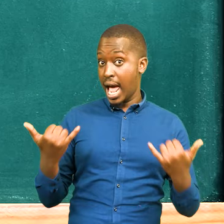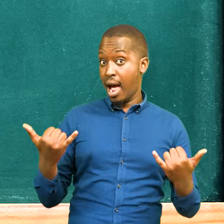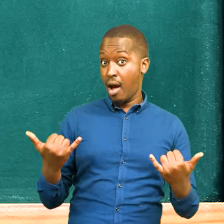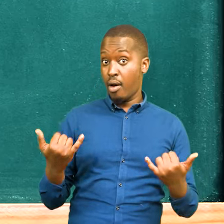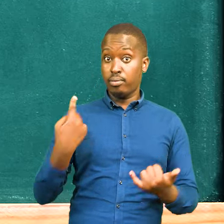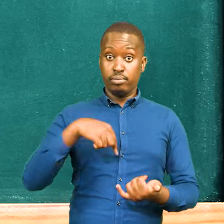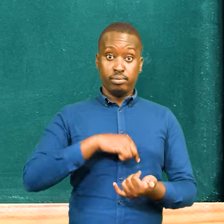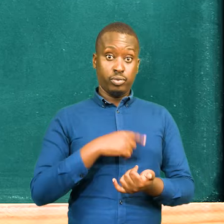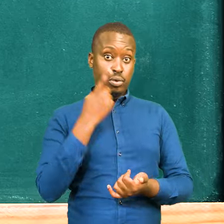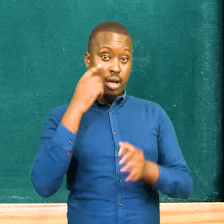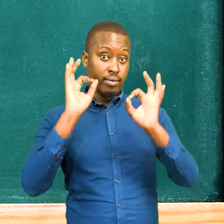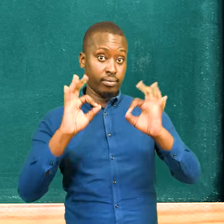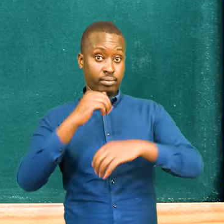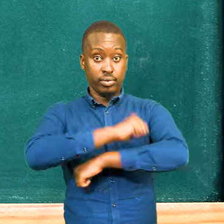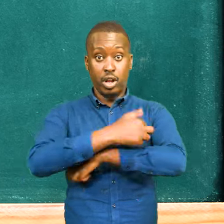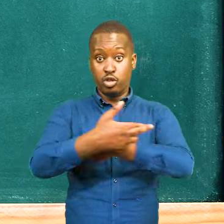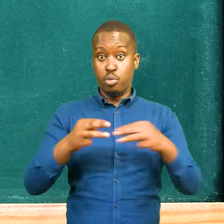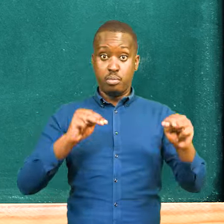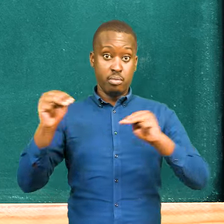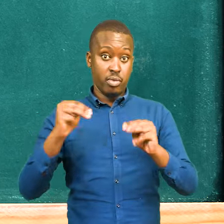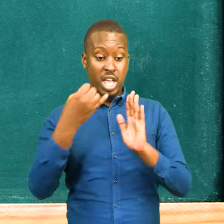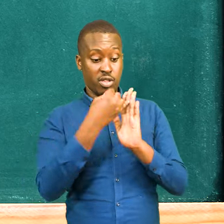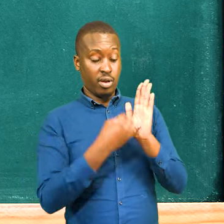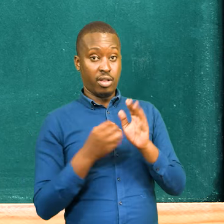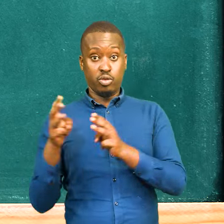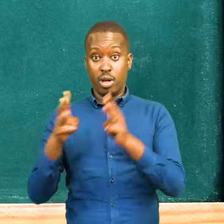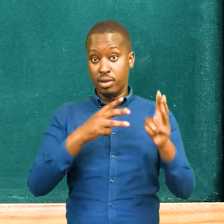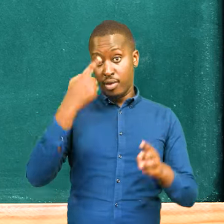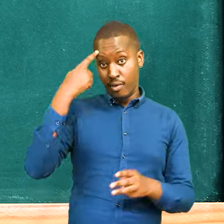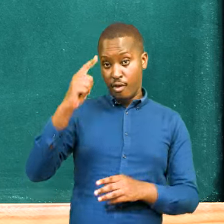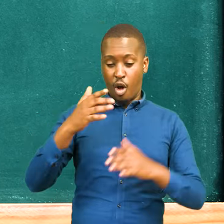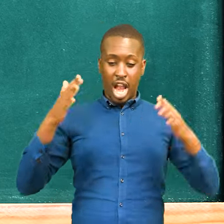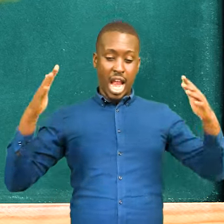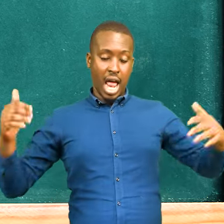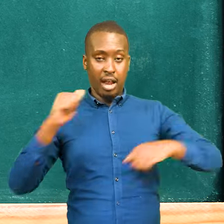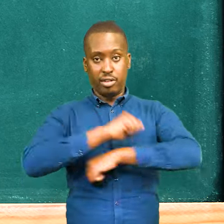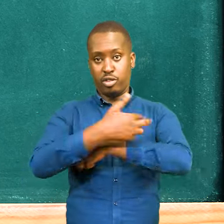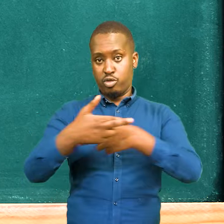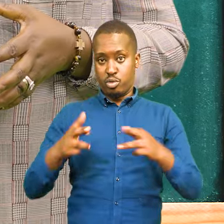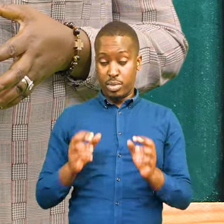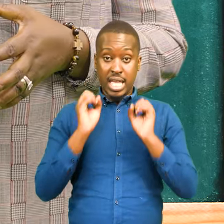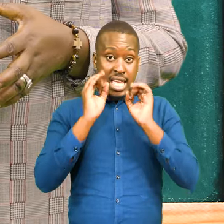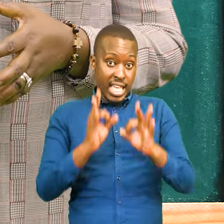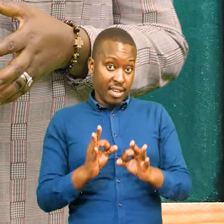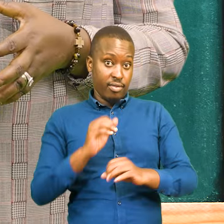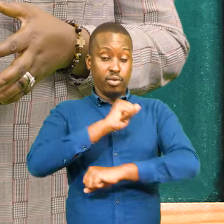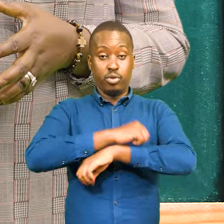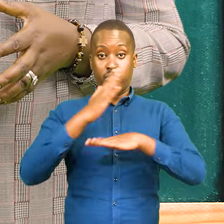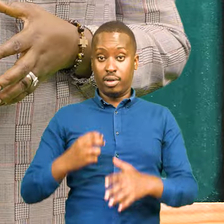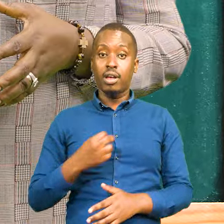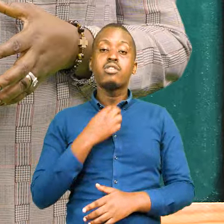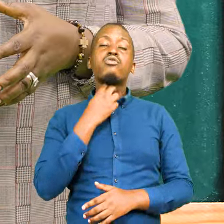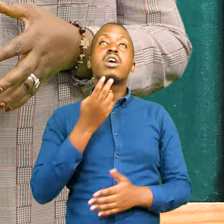Now, we will turn to effective classroom management instructional strategies for large classrooms. If your students